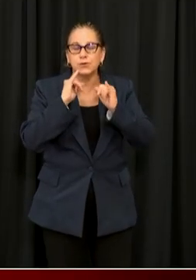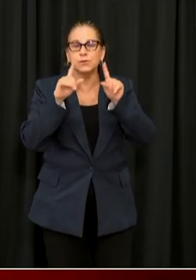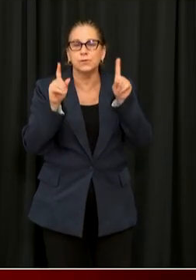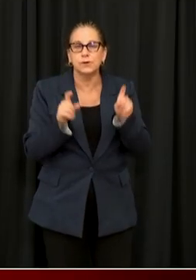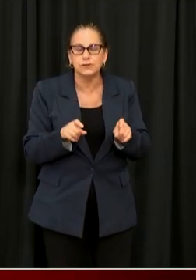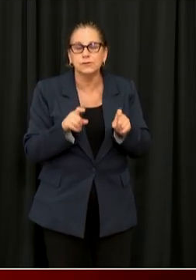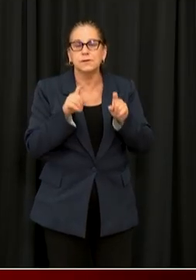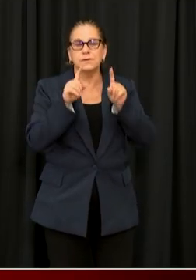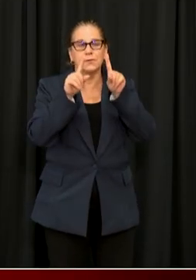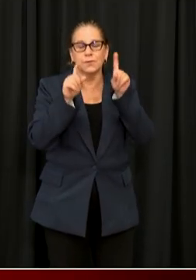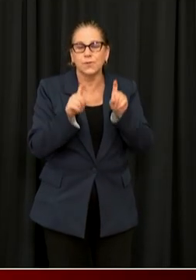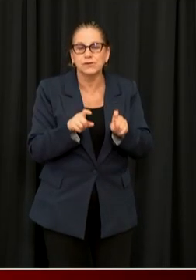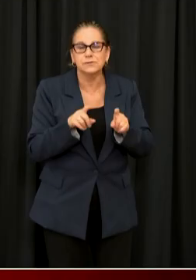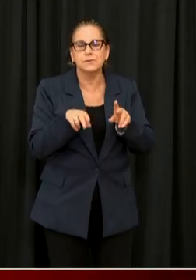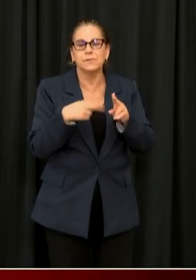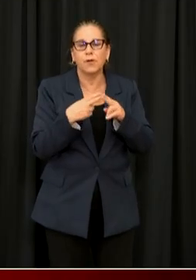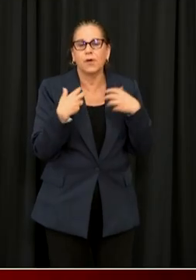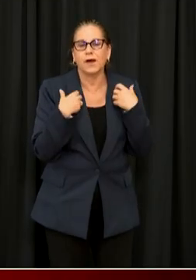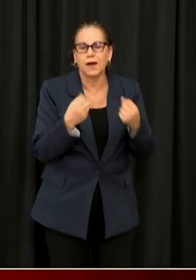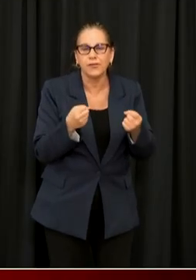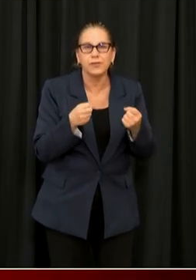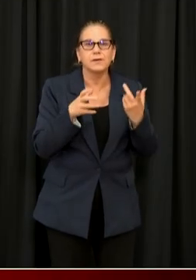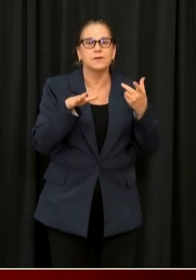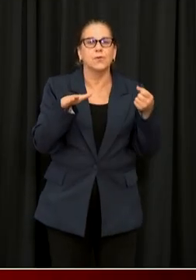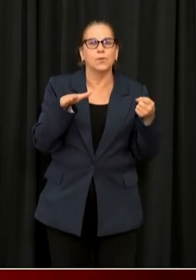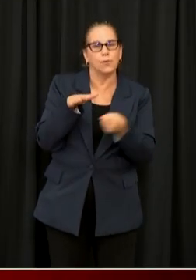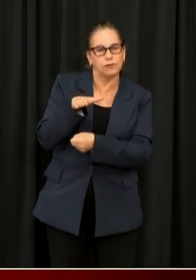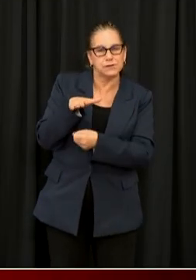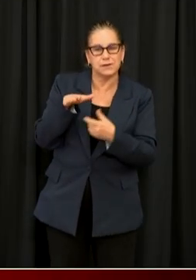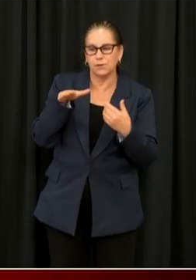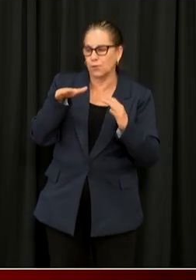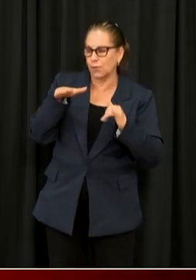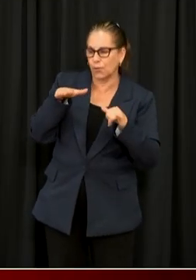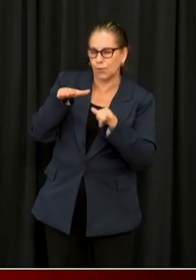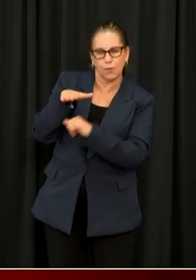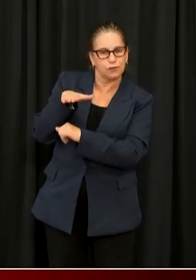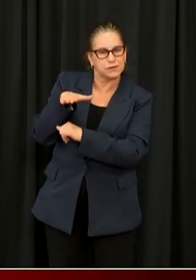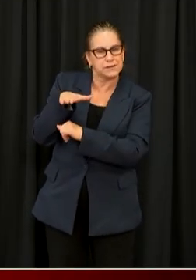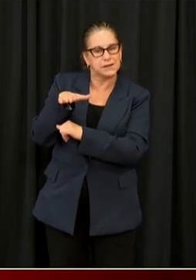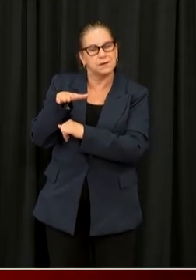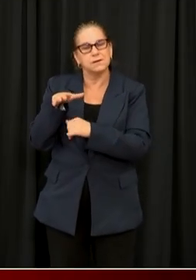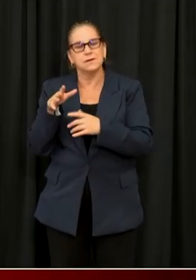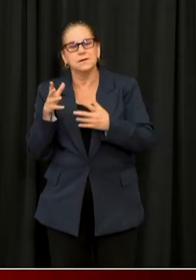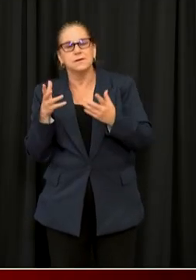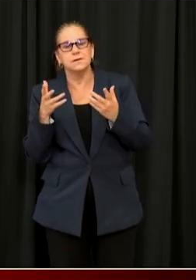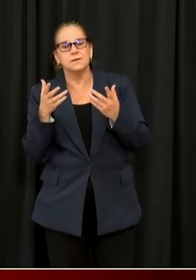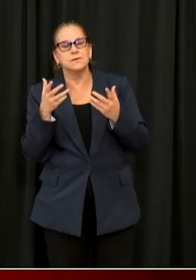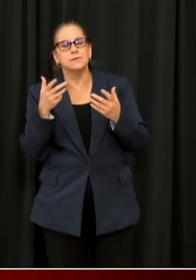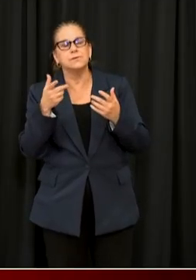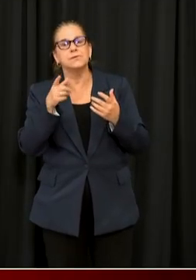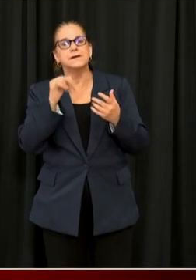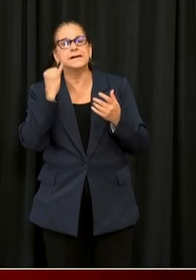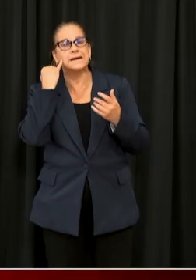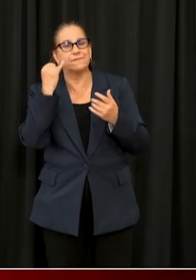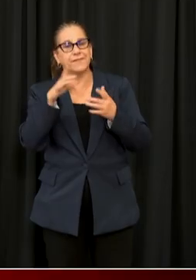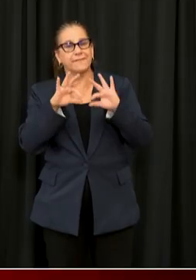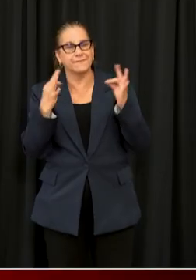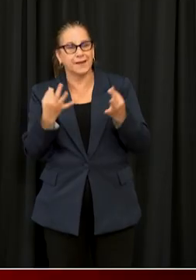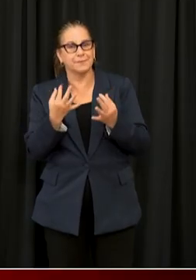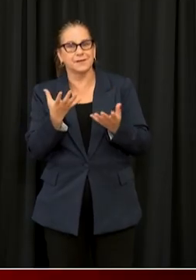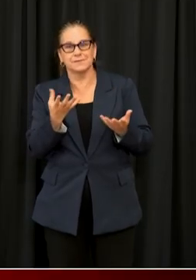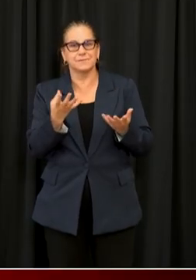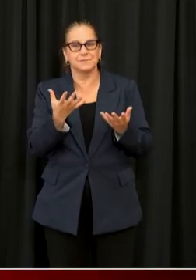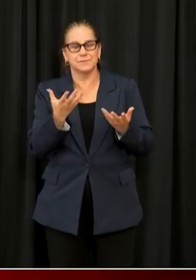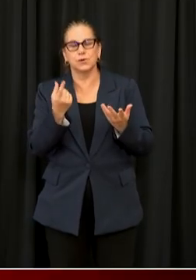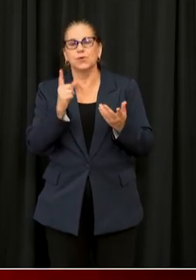in terms of we want you to identify the room that you will sleep in and spend your time in throughout the day.